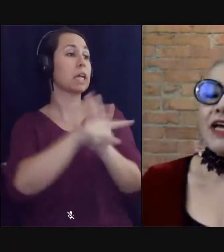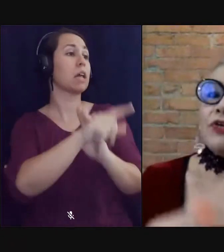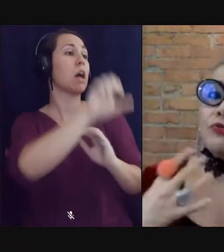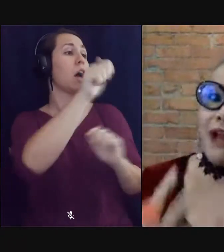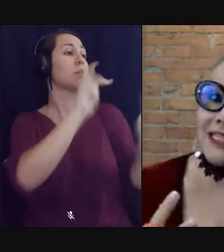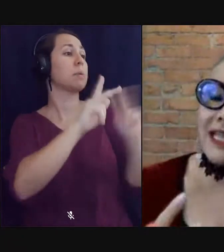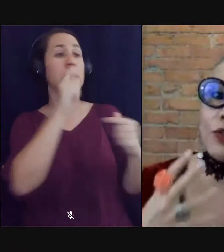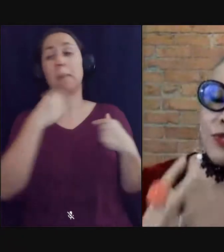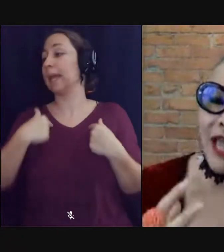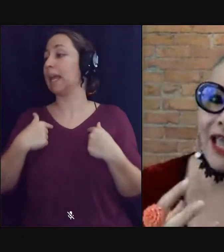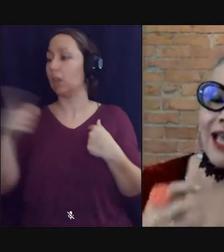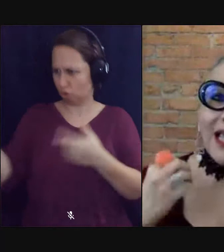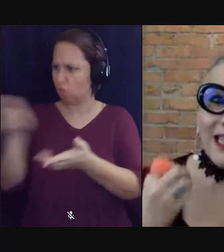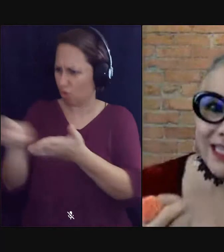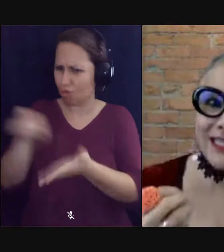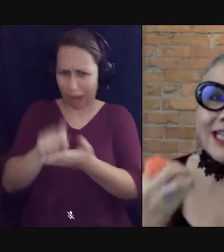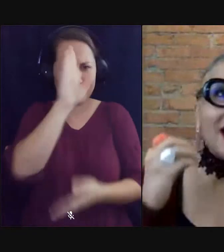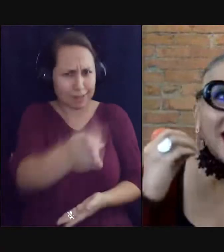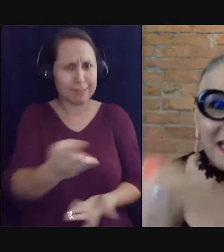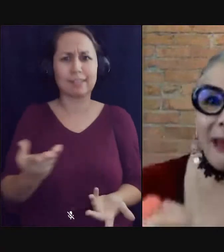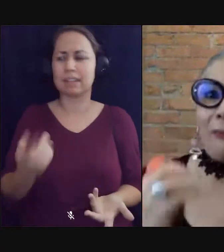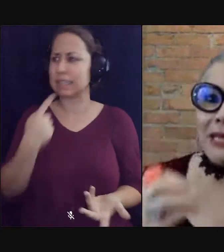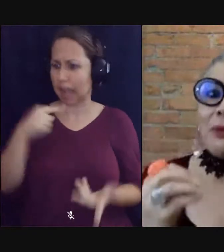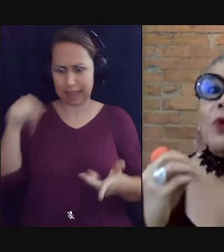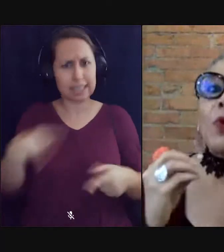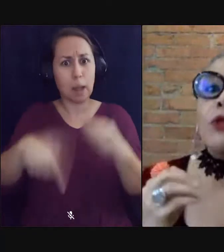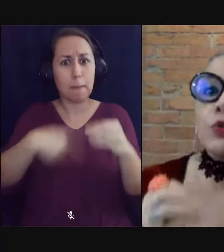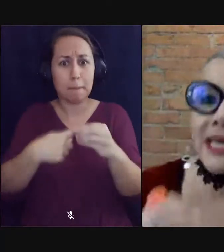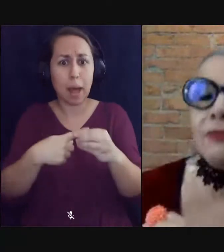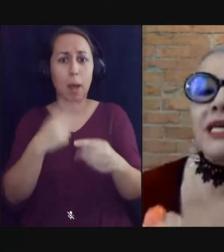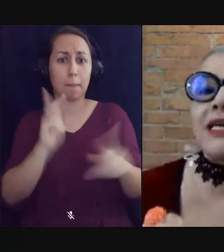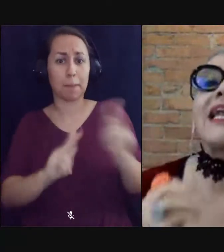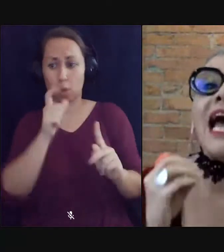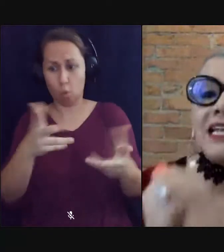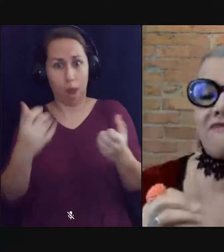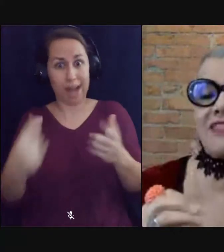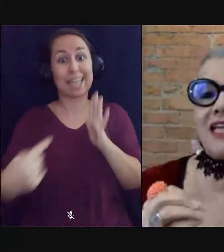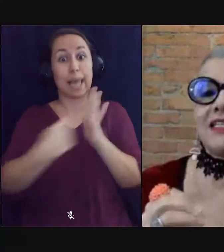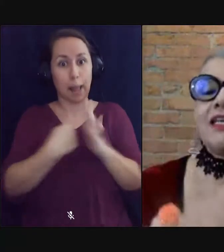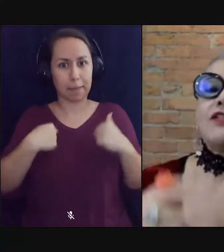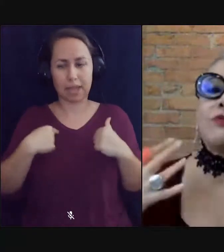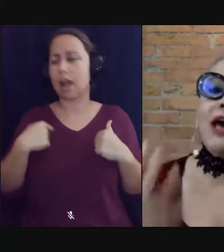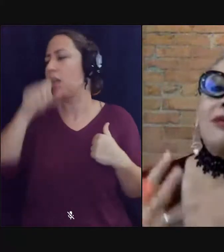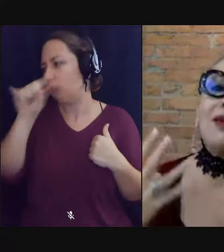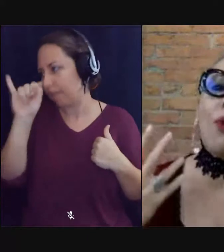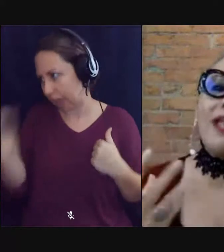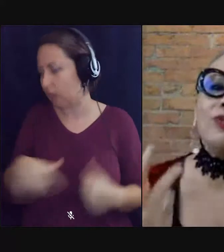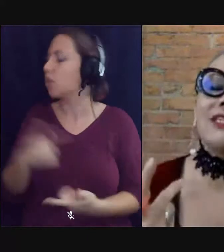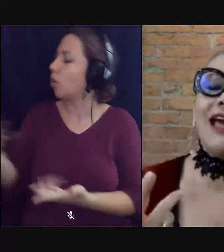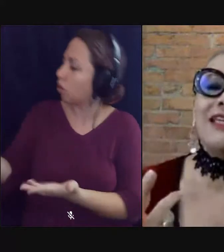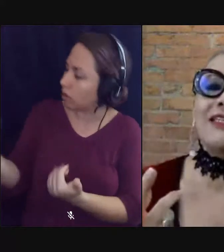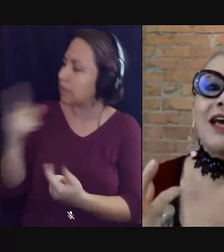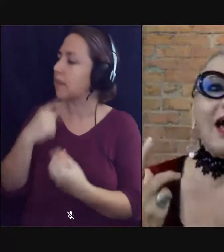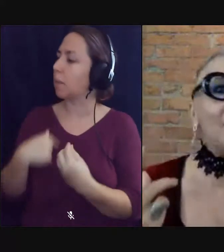me. You write and you say, this is about people who want to kill me, and I love that. So tell me when